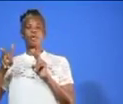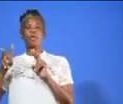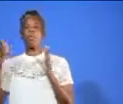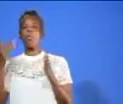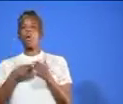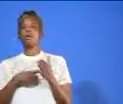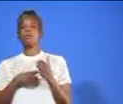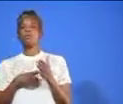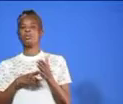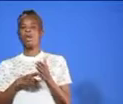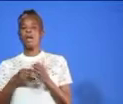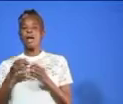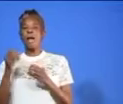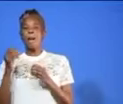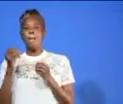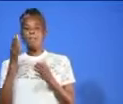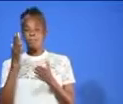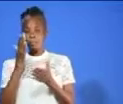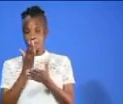Union Depot,